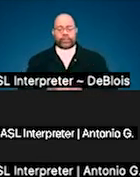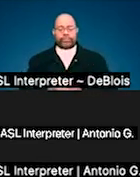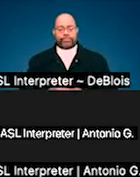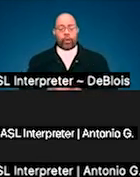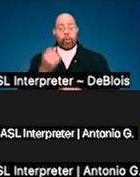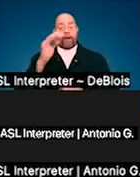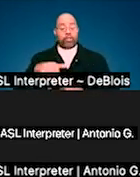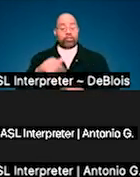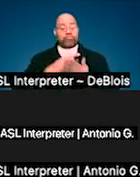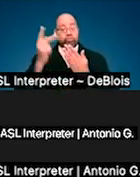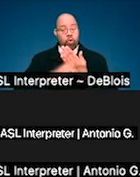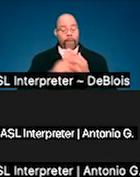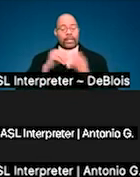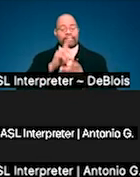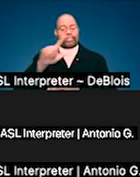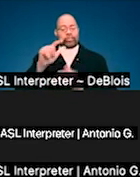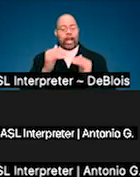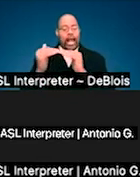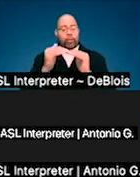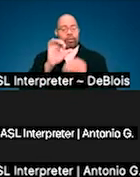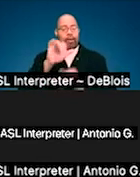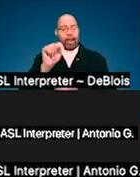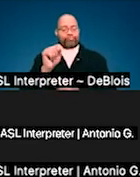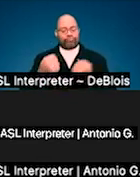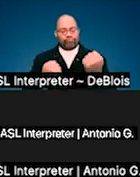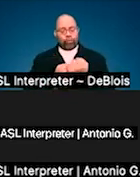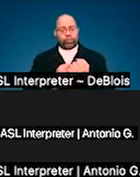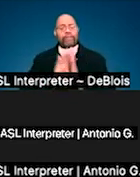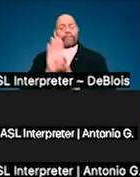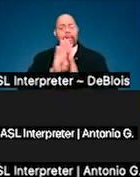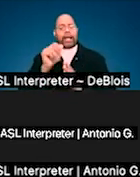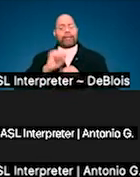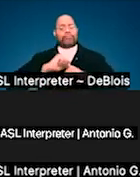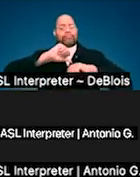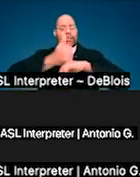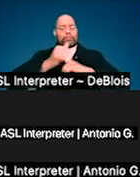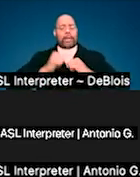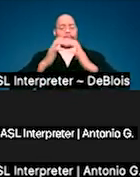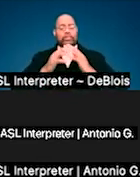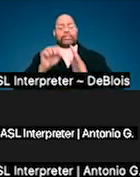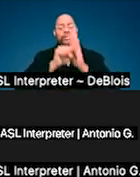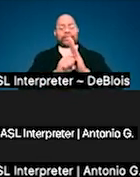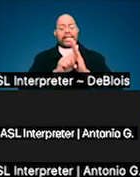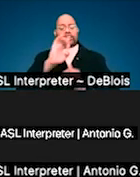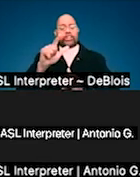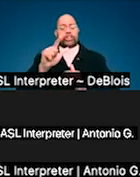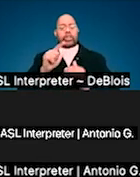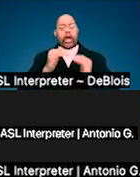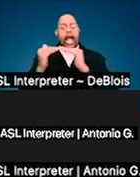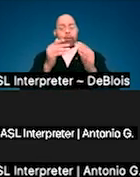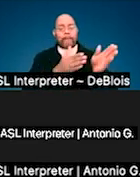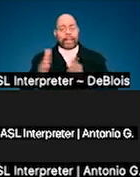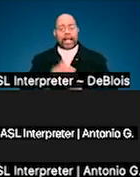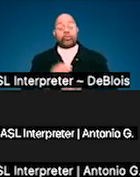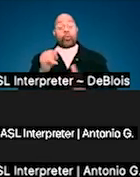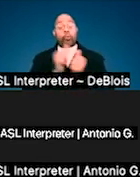of those programs in the Digital Equity Act funds the development and implementation of state digital equity plans. So